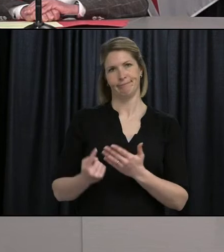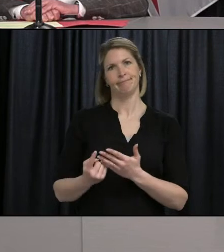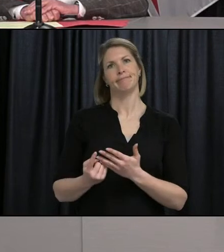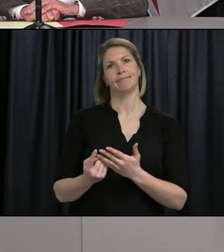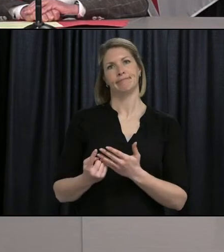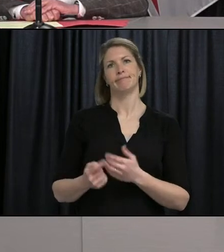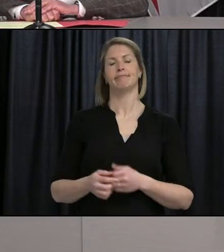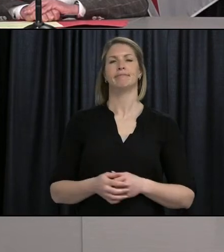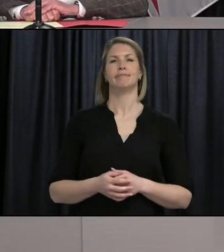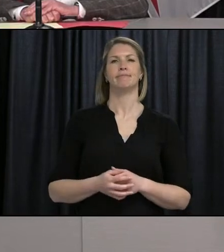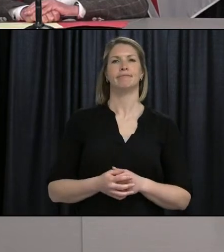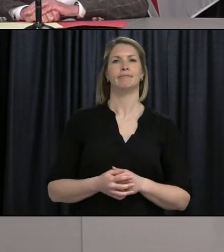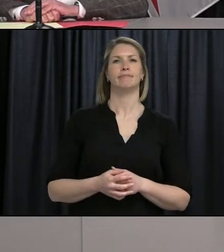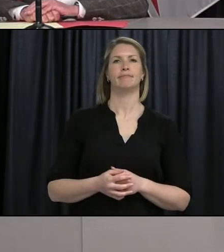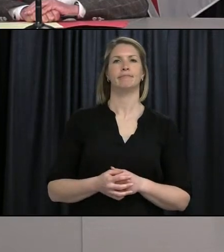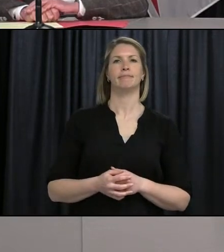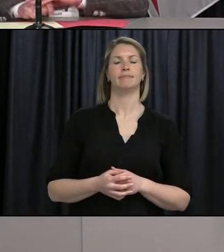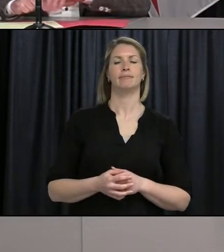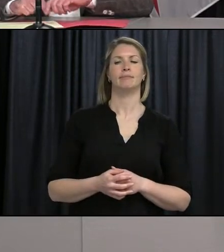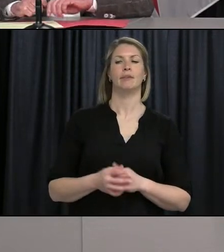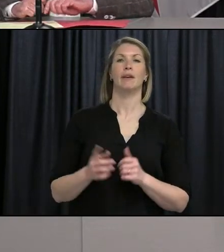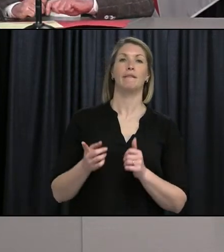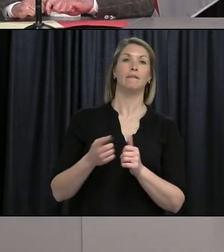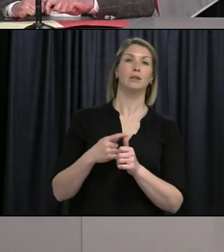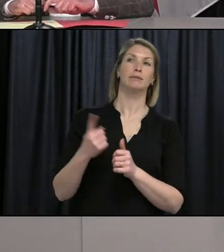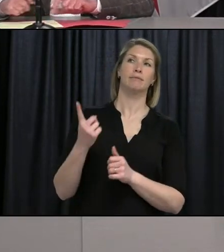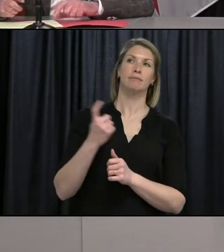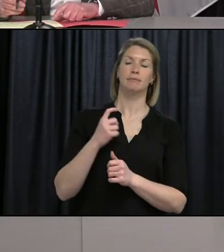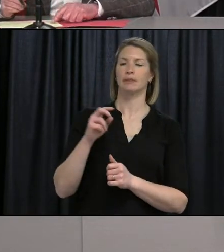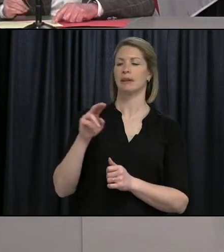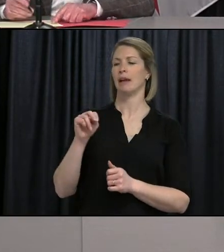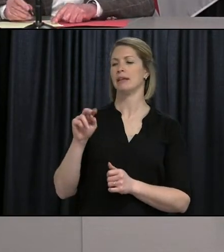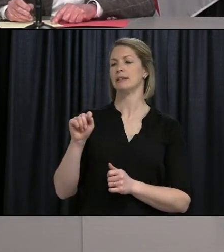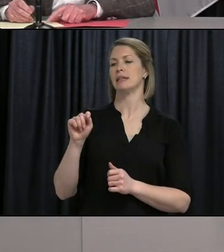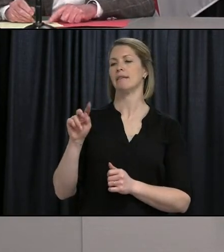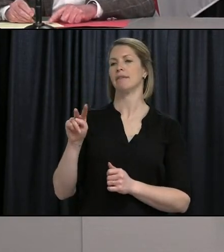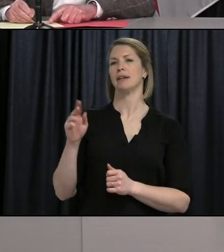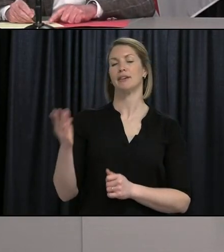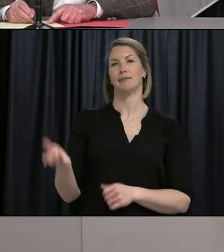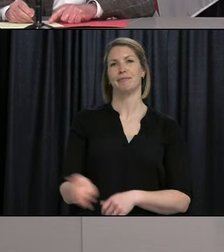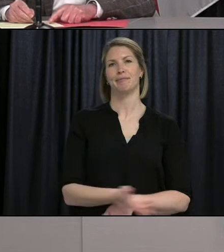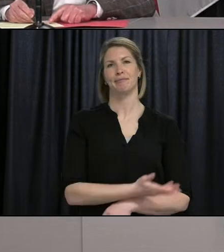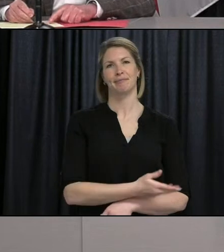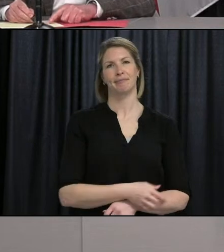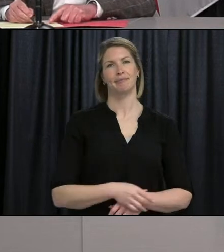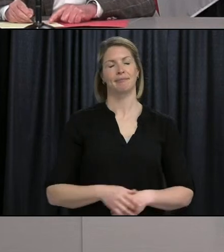final question. Our first questions are from Kellyanne Roberts with NTV. Please go ahead.